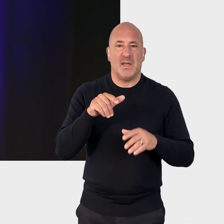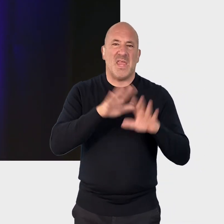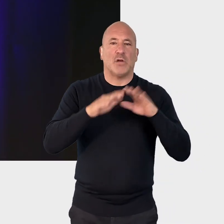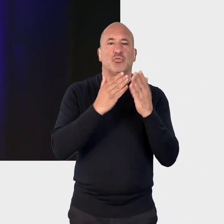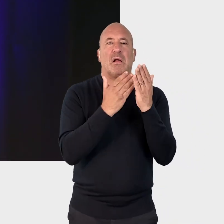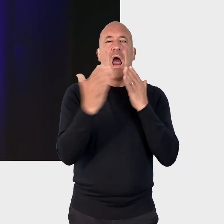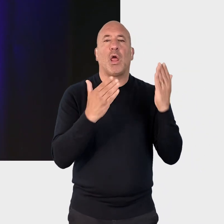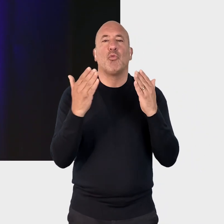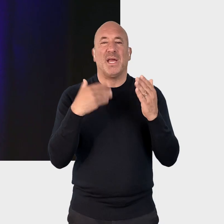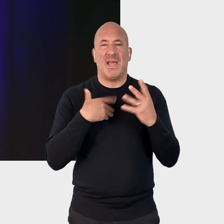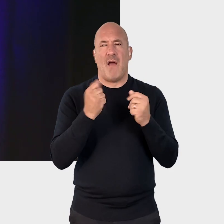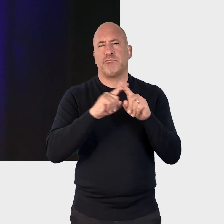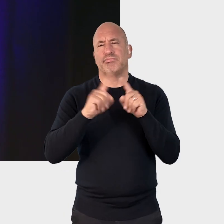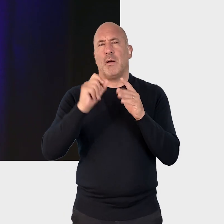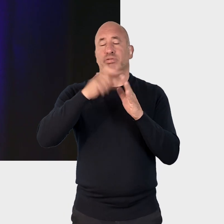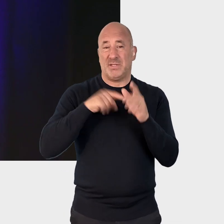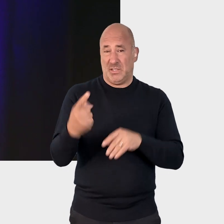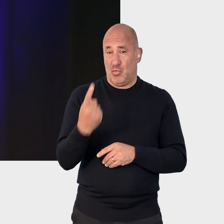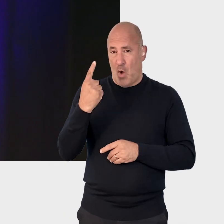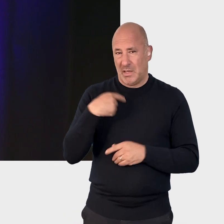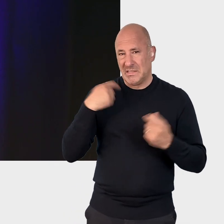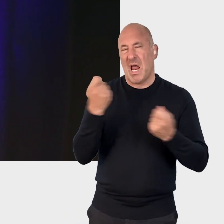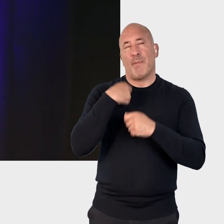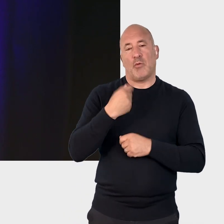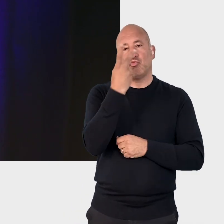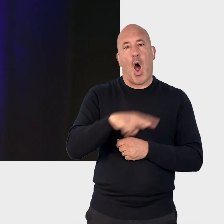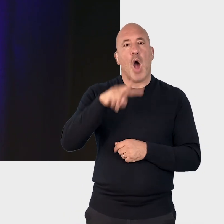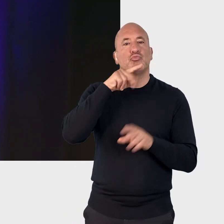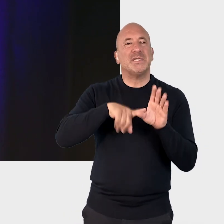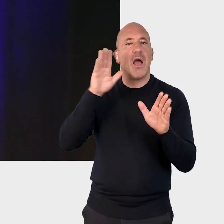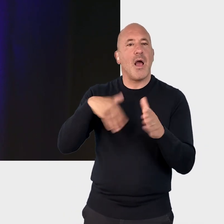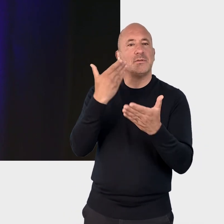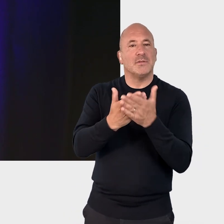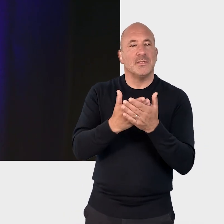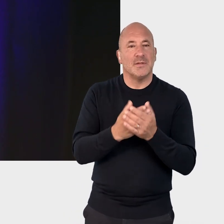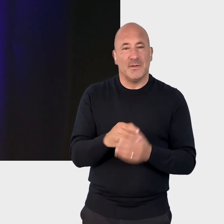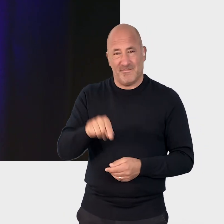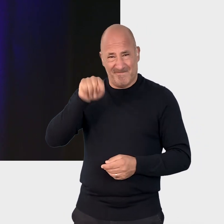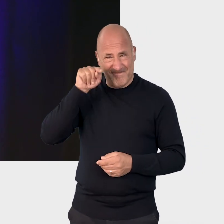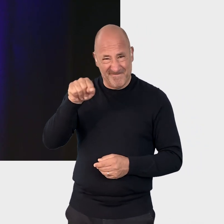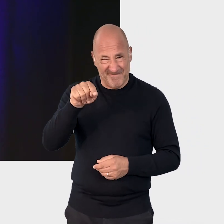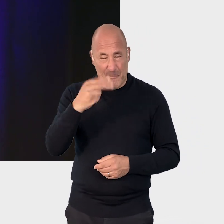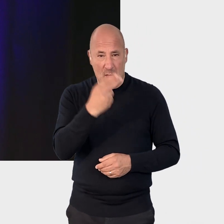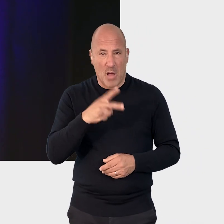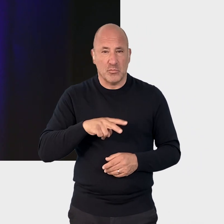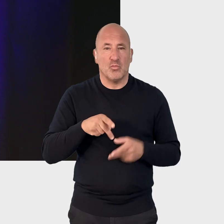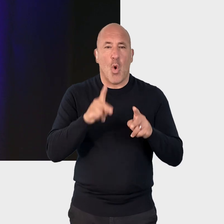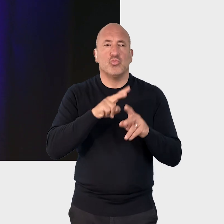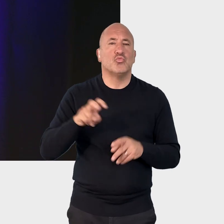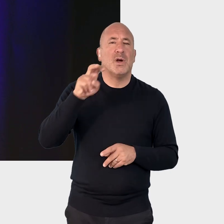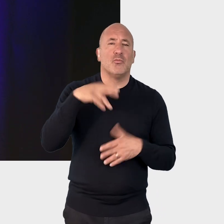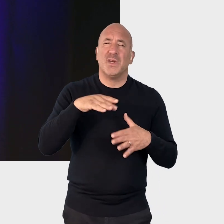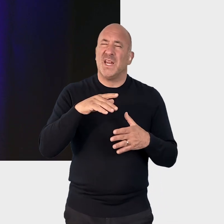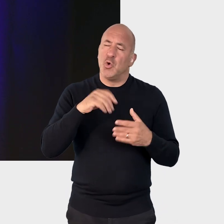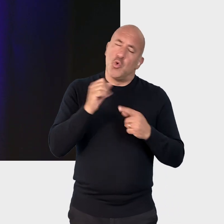party. This is one of the many projects that we ran at the National Gallery to celebrate our 200th birthday. And